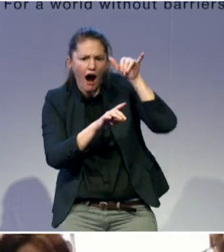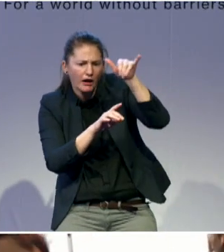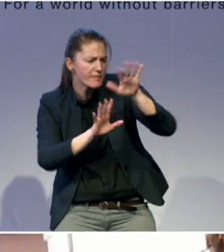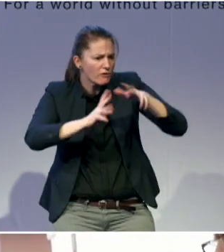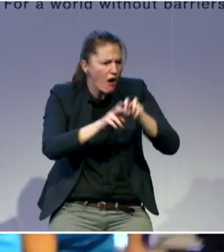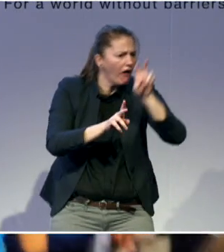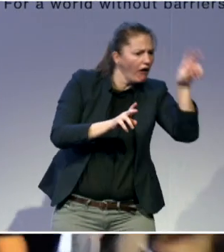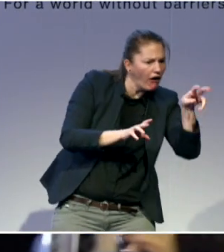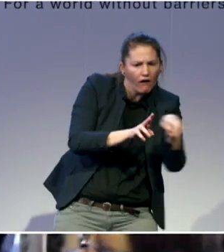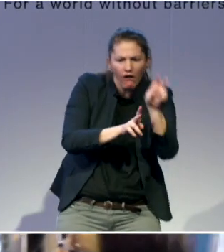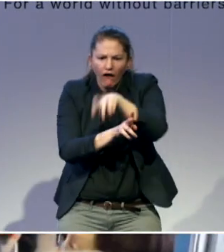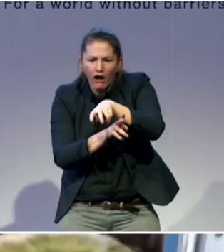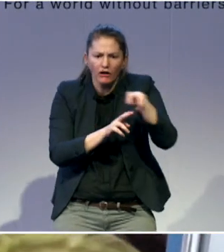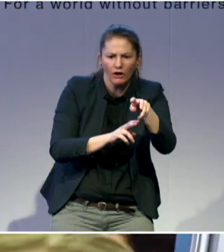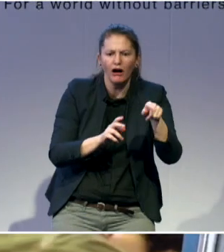families.